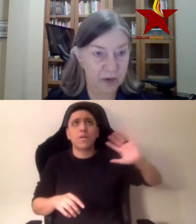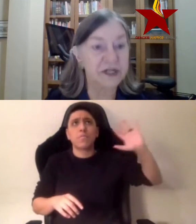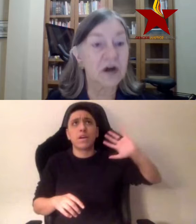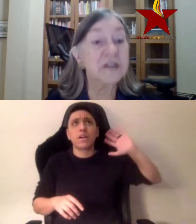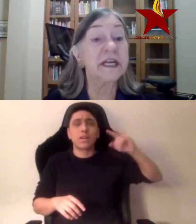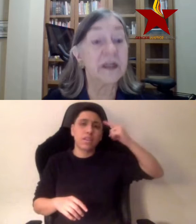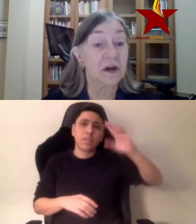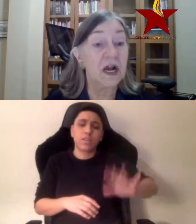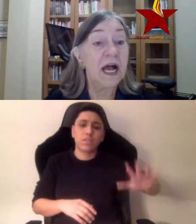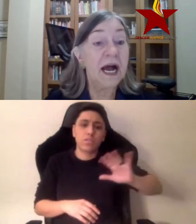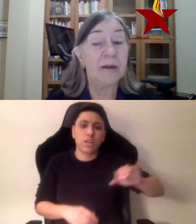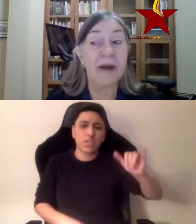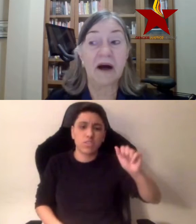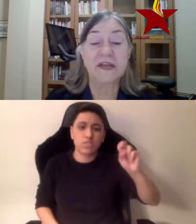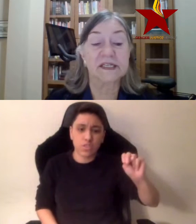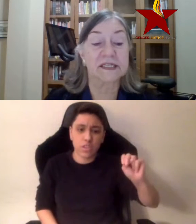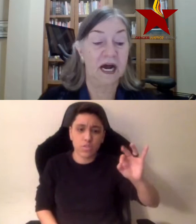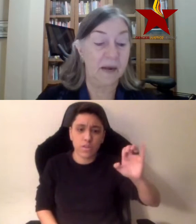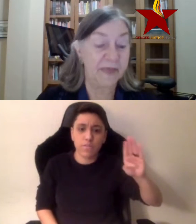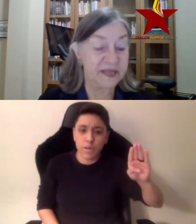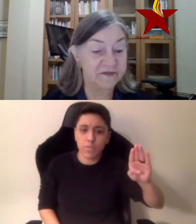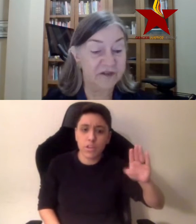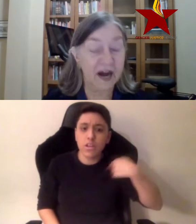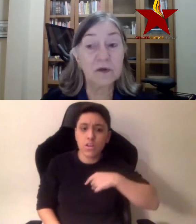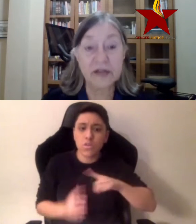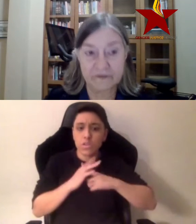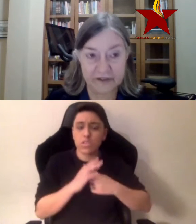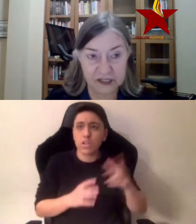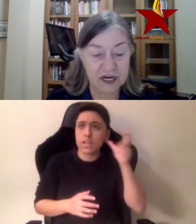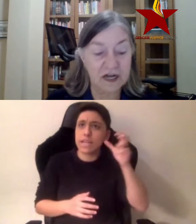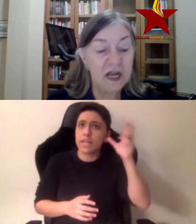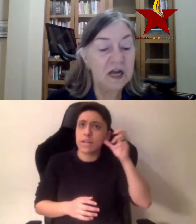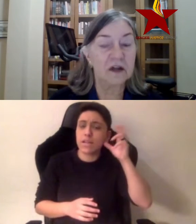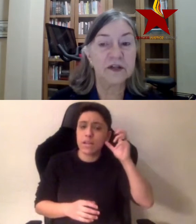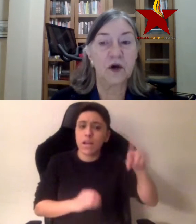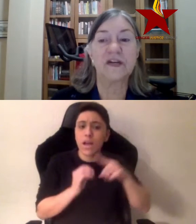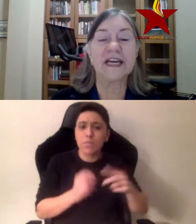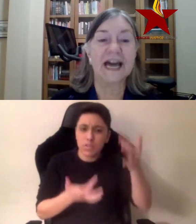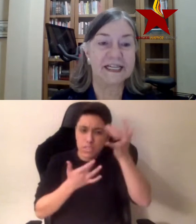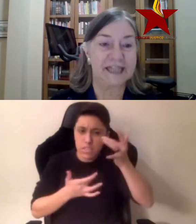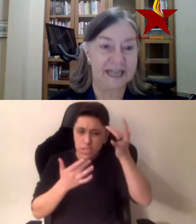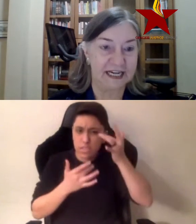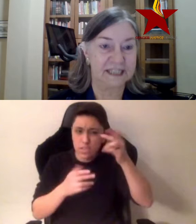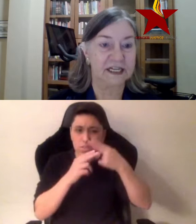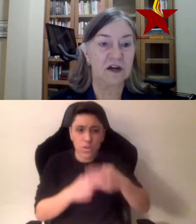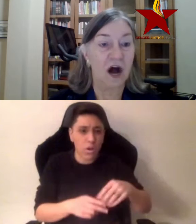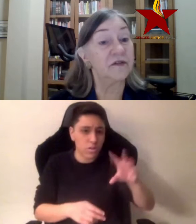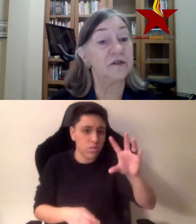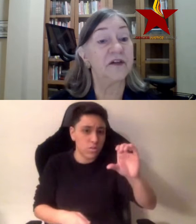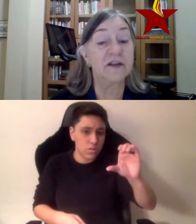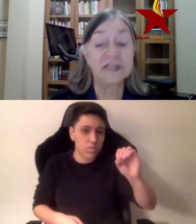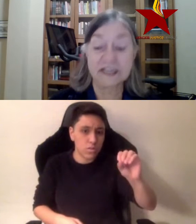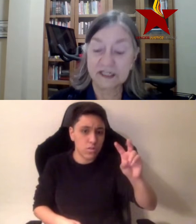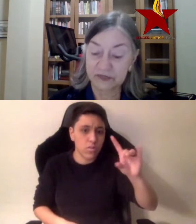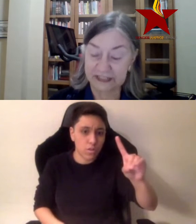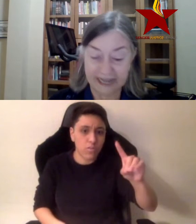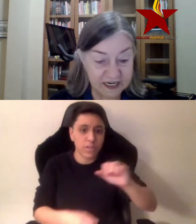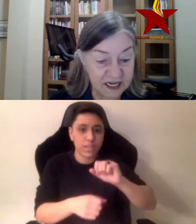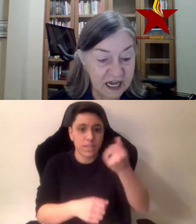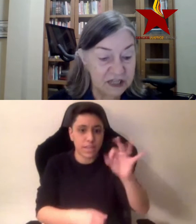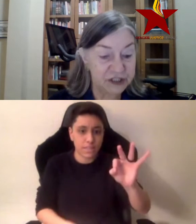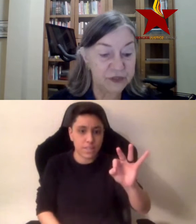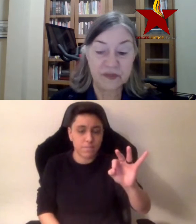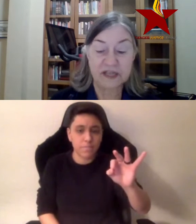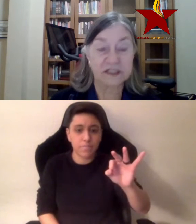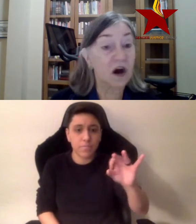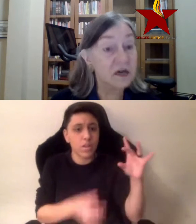or February, we started to hear about this viral infection called COVID-19. It's a novel virus. It is